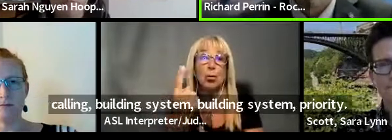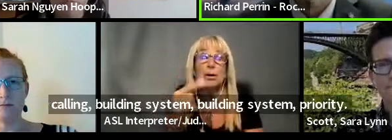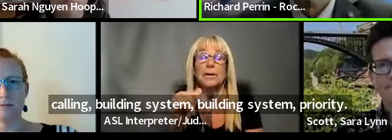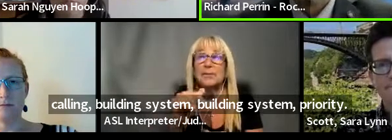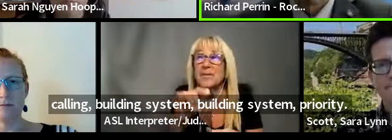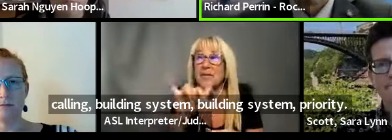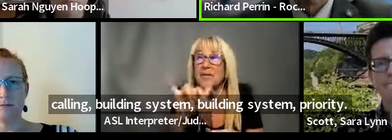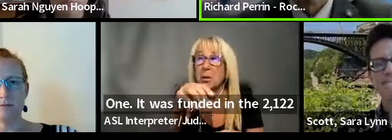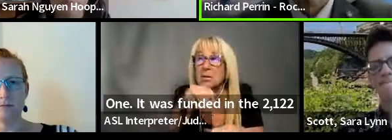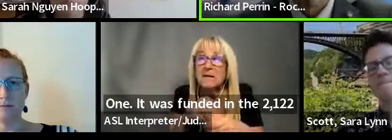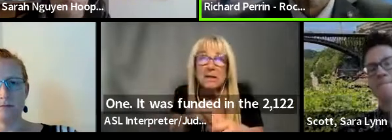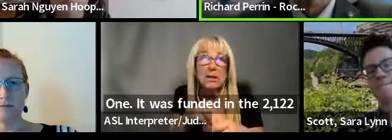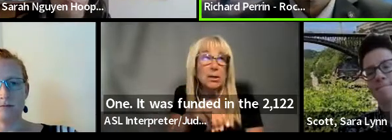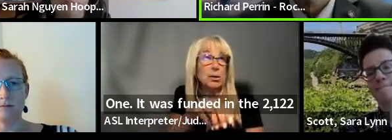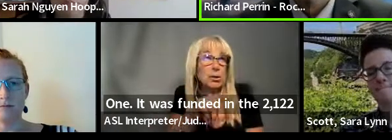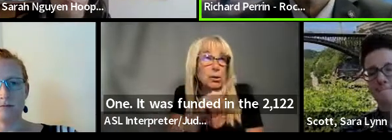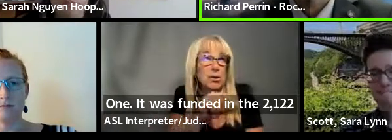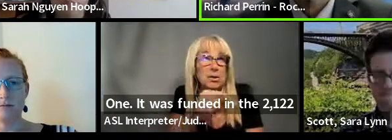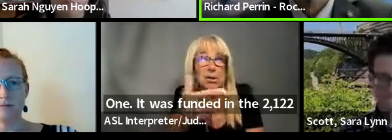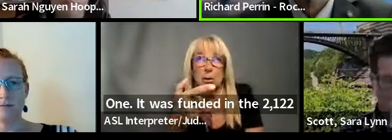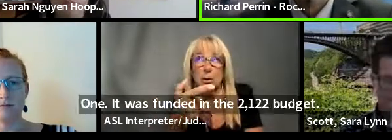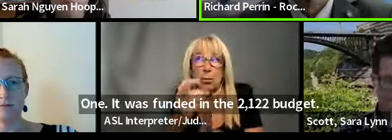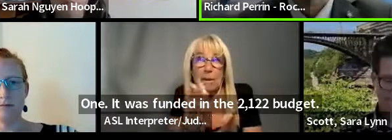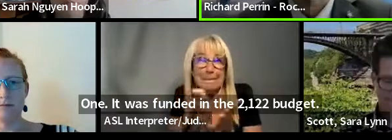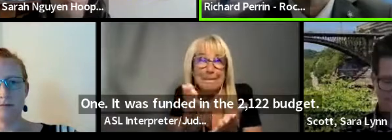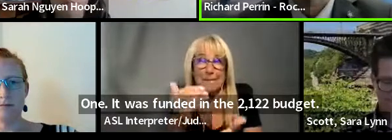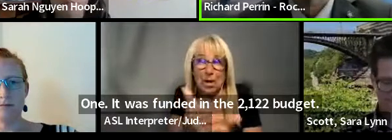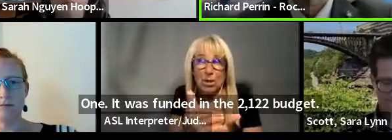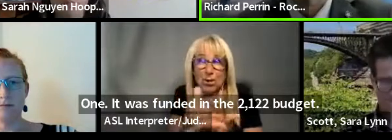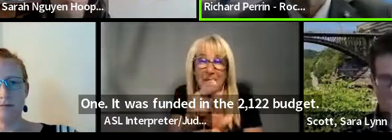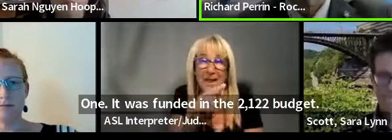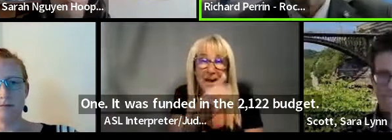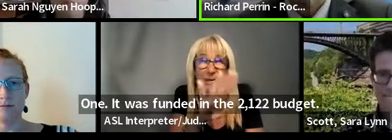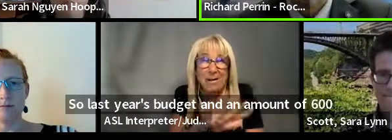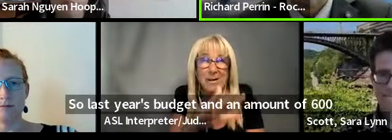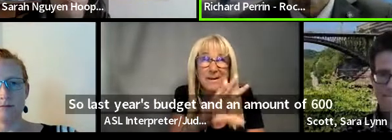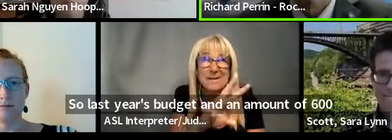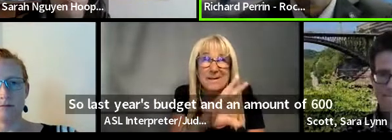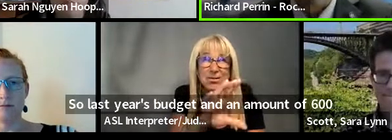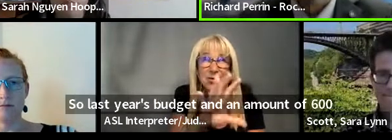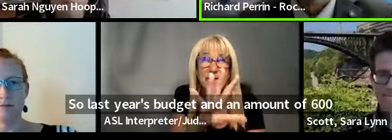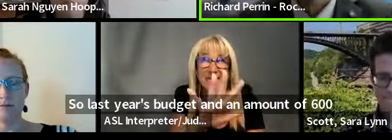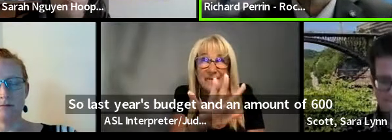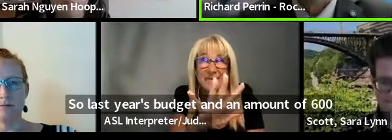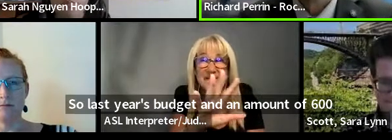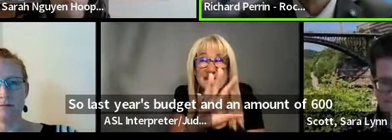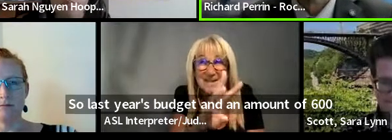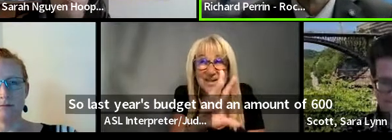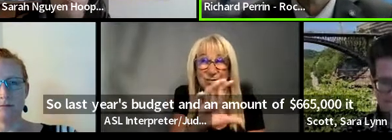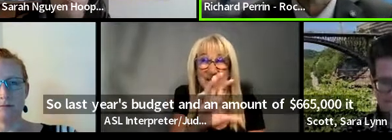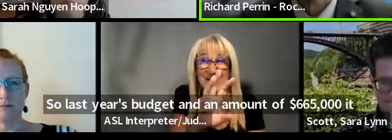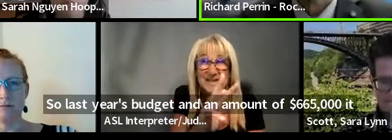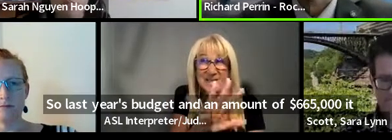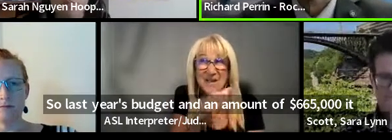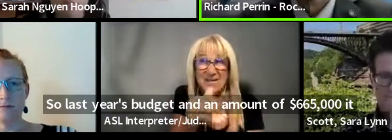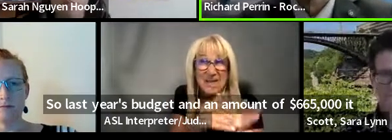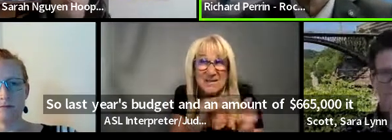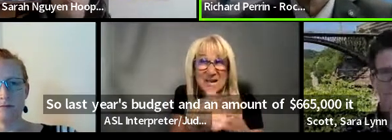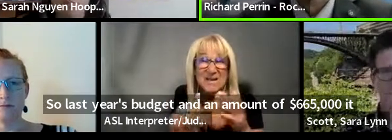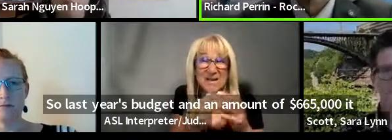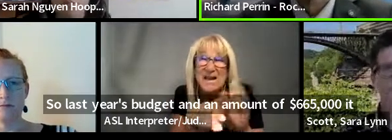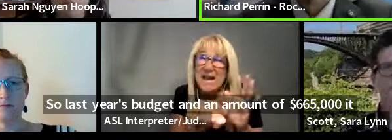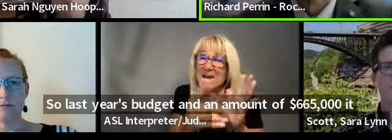21-22 budget, so last year's budget, at an amount of $665,000. And it really identified what the